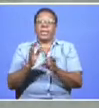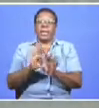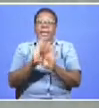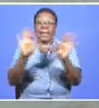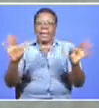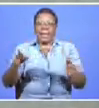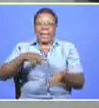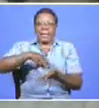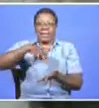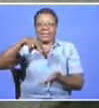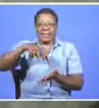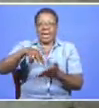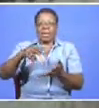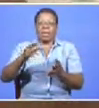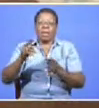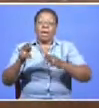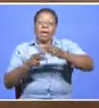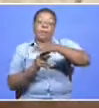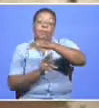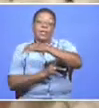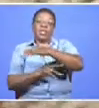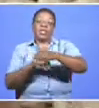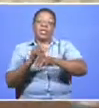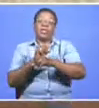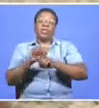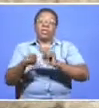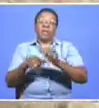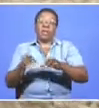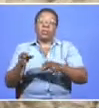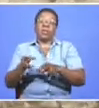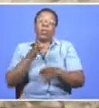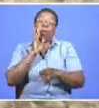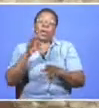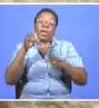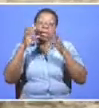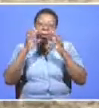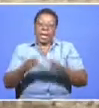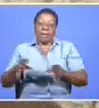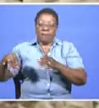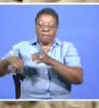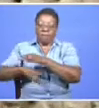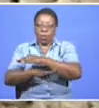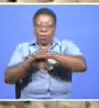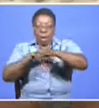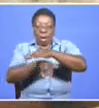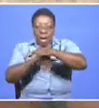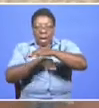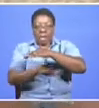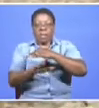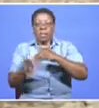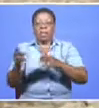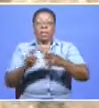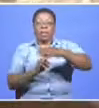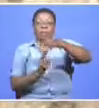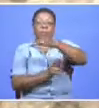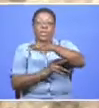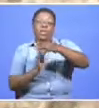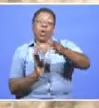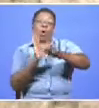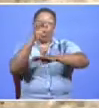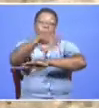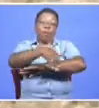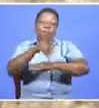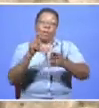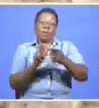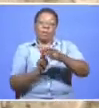water between the two ends that would restrict the water from flowing. It could flow under and it could flow over. There's a